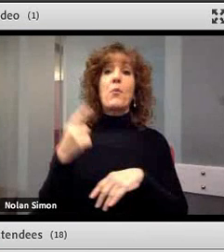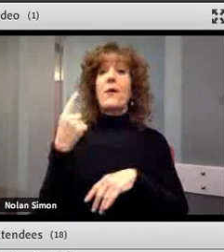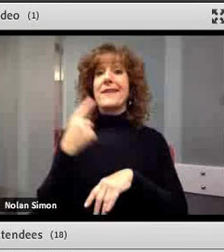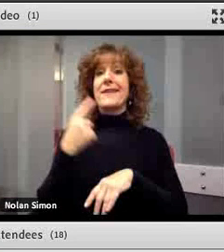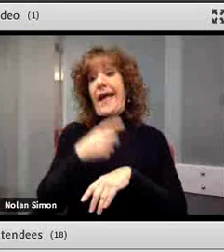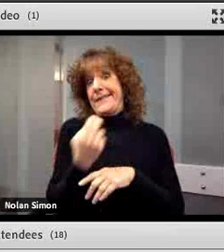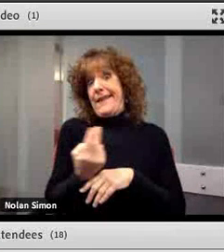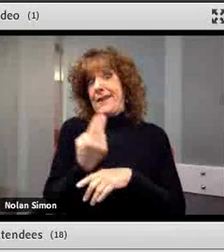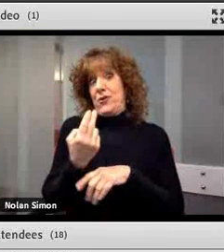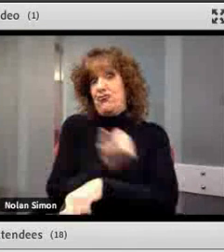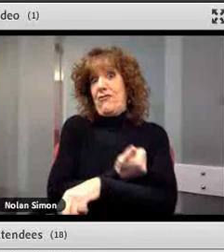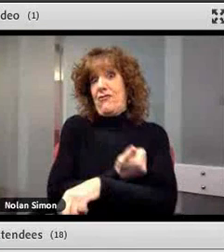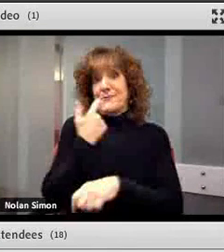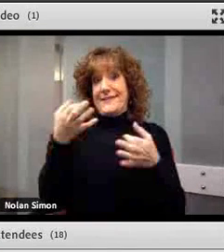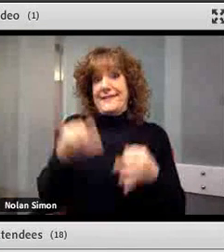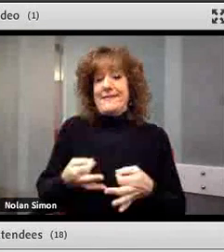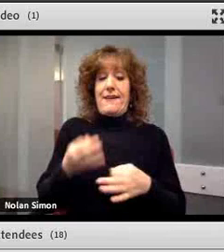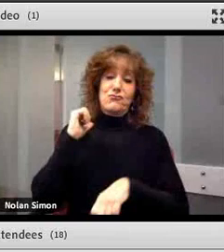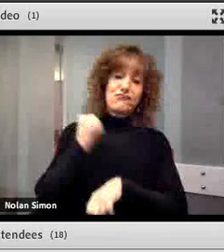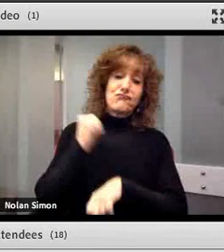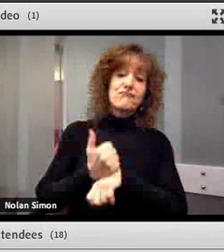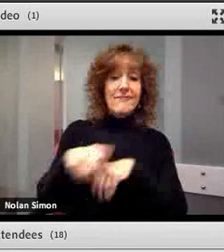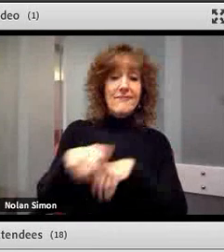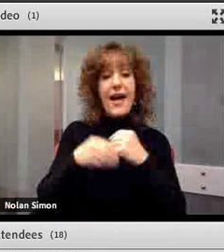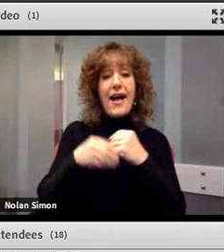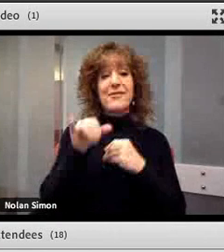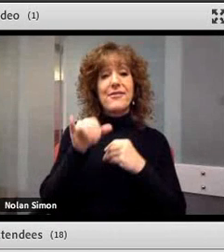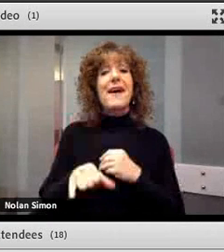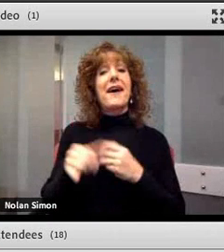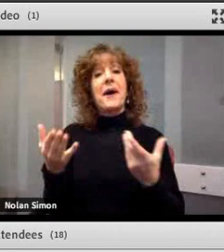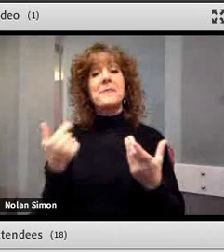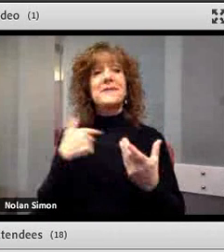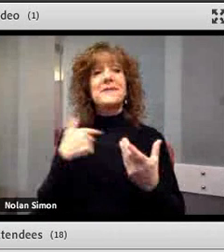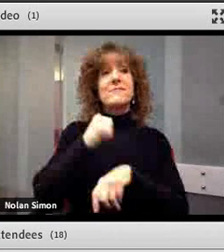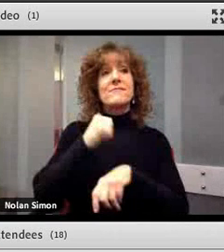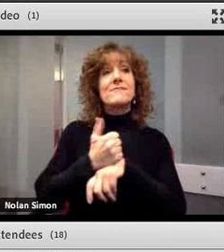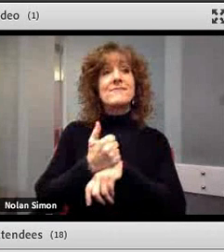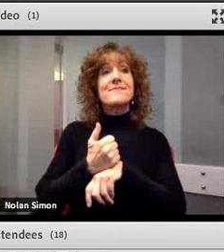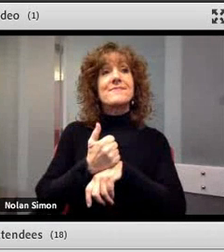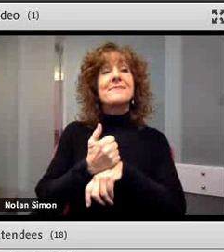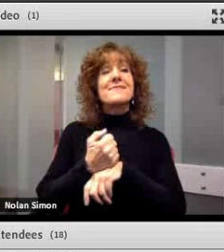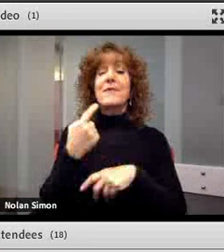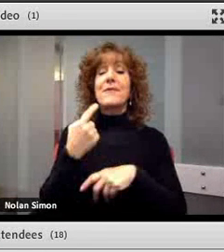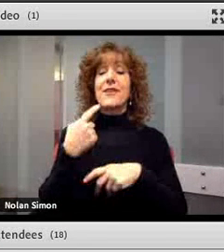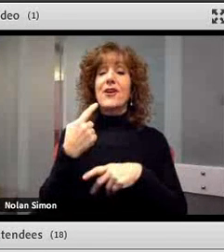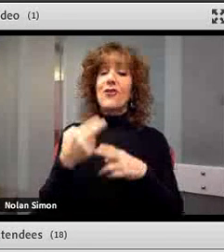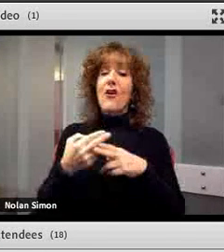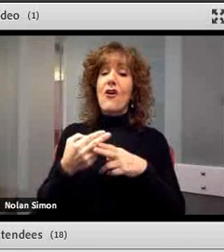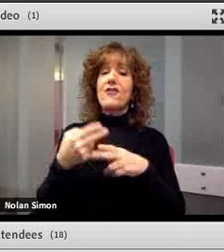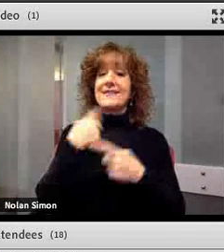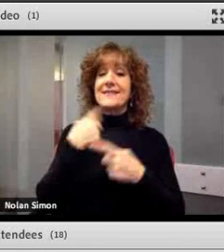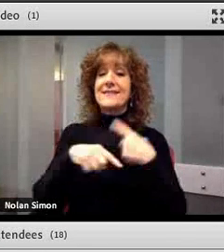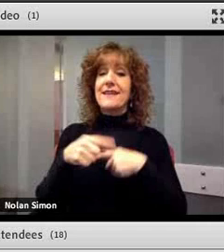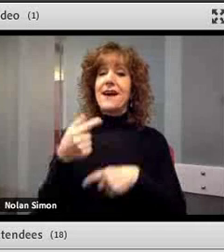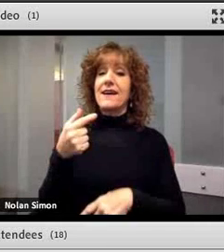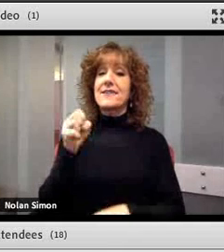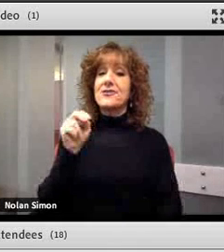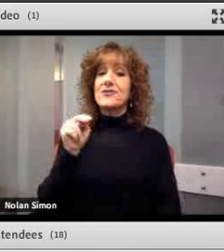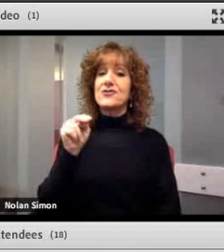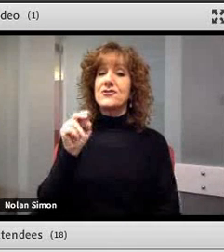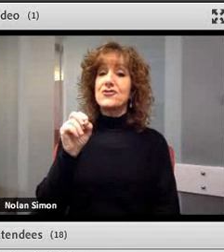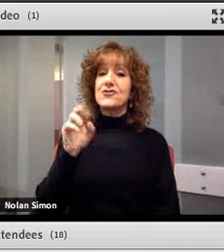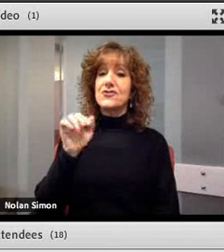I guess one day I was on drugs because I decided I was going to do that. So we came up with a product called the Sign Generator. And with the